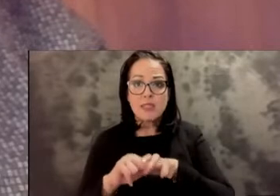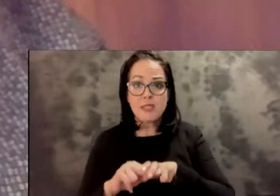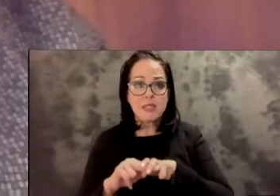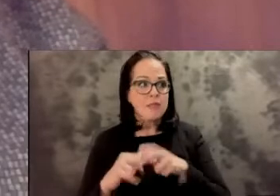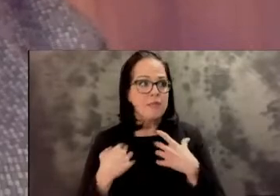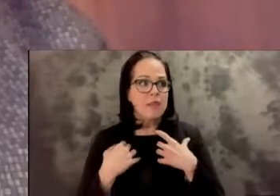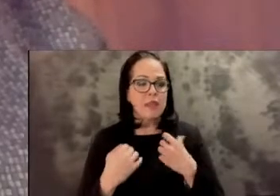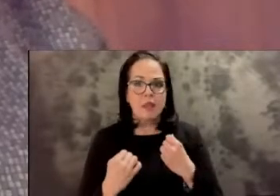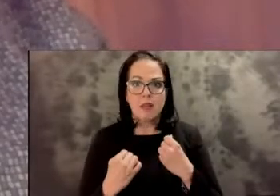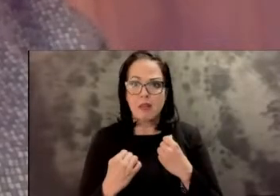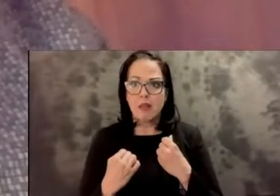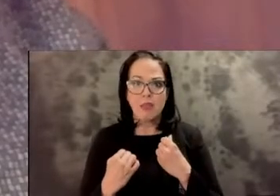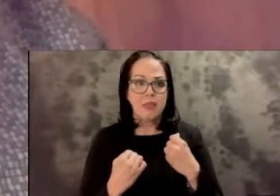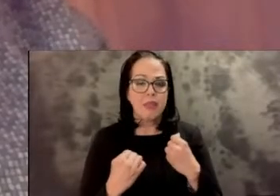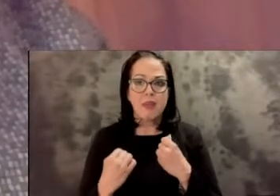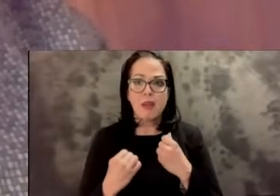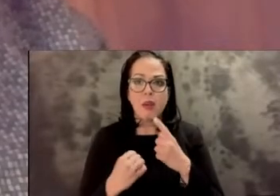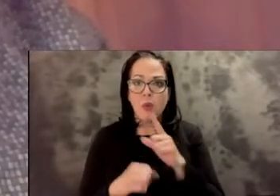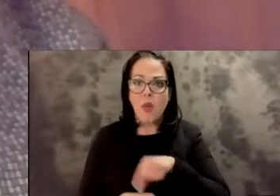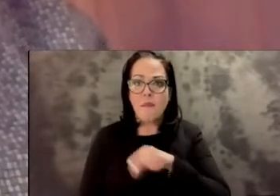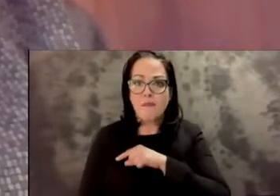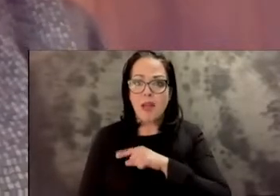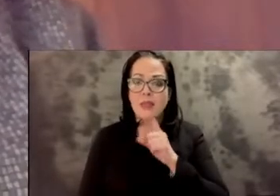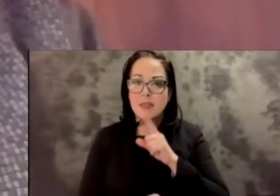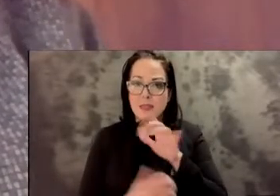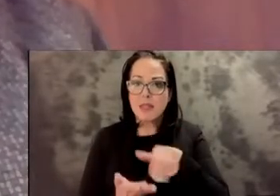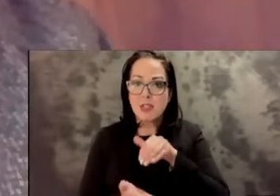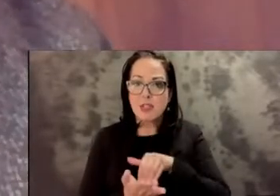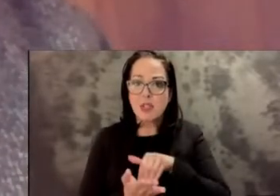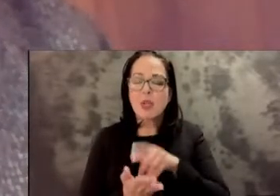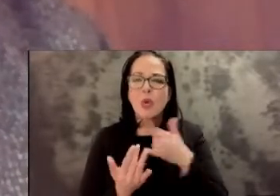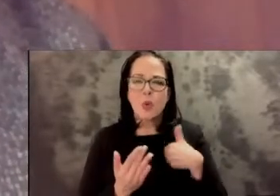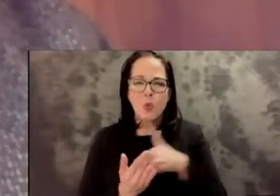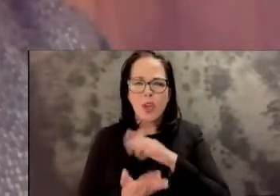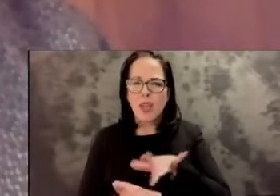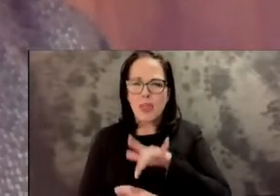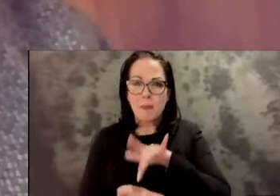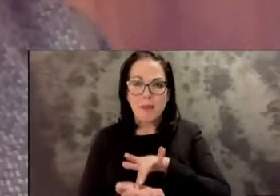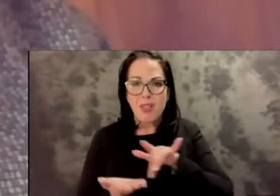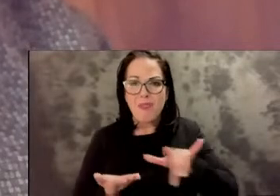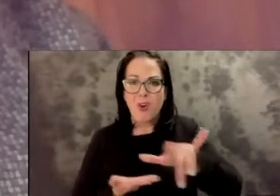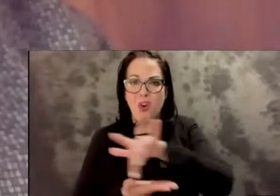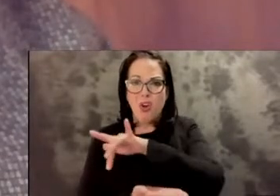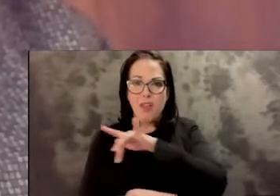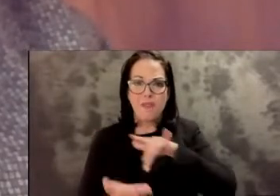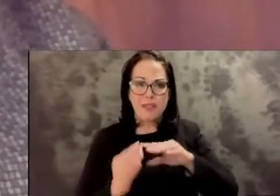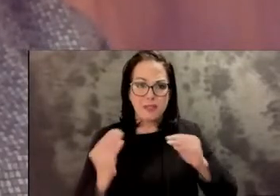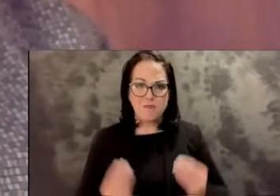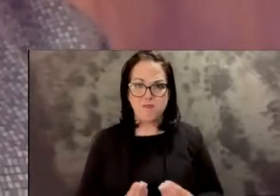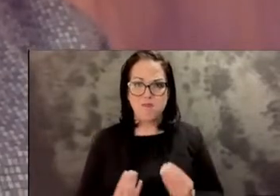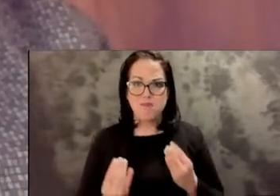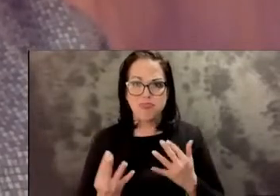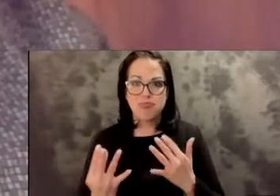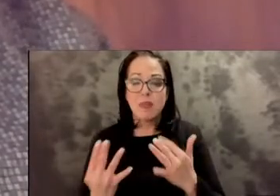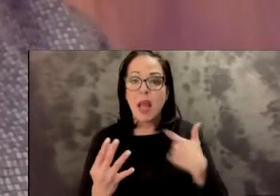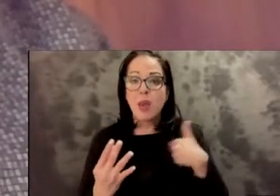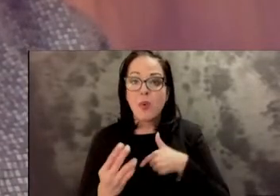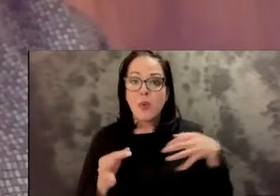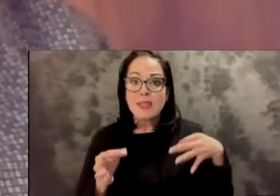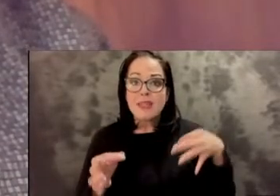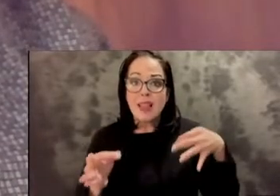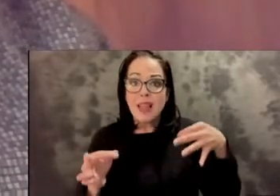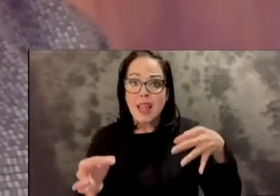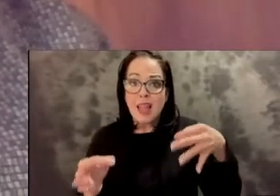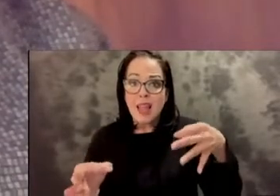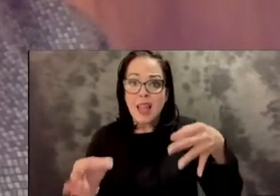center. The Latinx community is in the middle of the fire disaster, and the buckets of water were delayed in delivery to